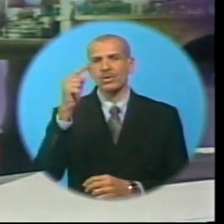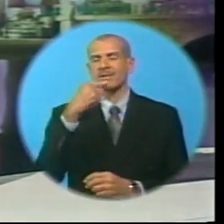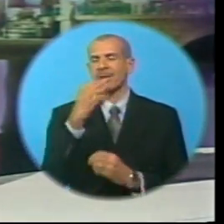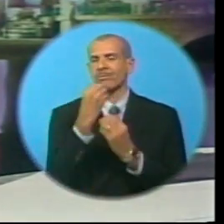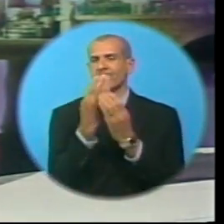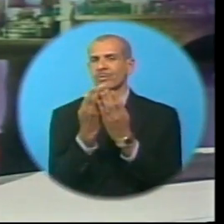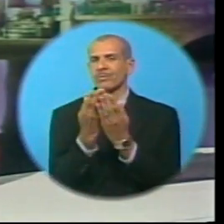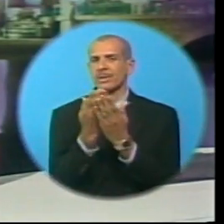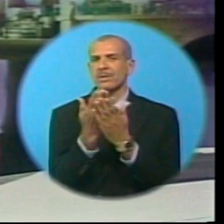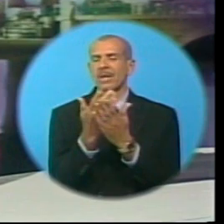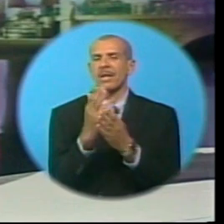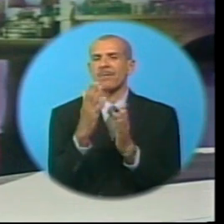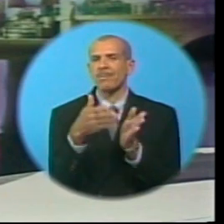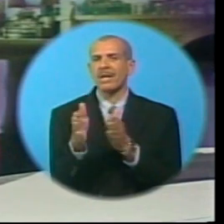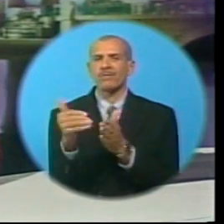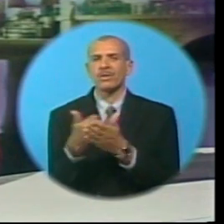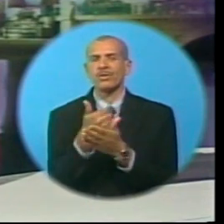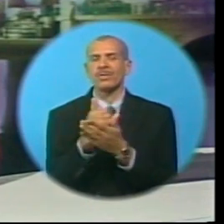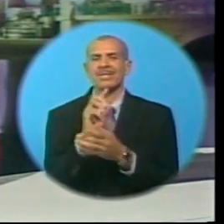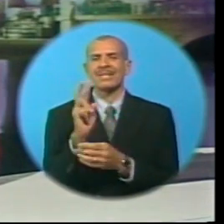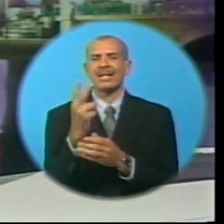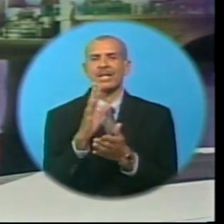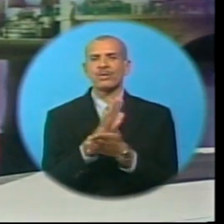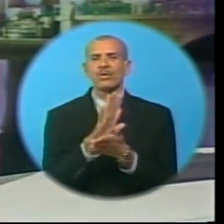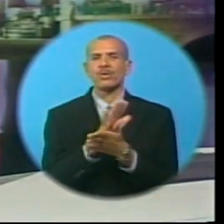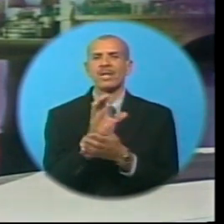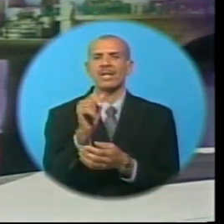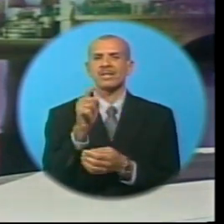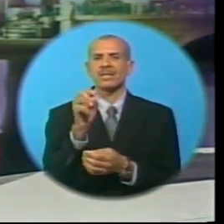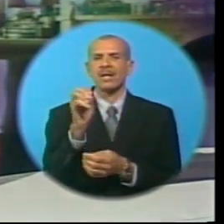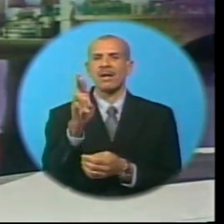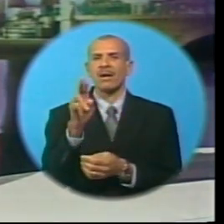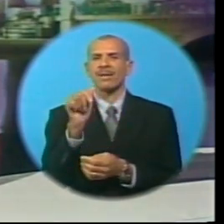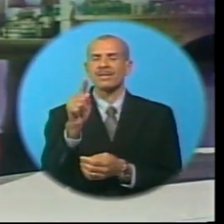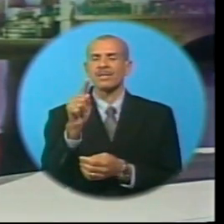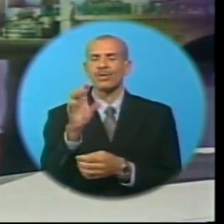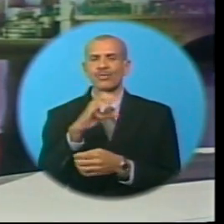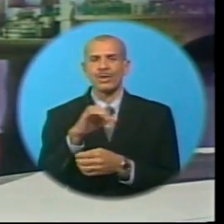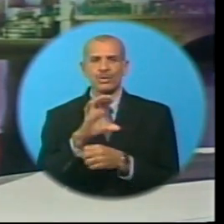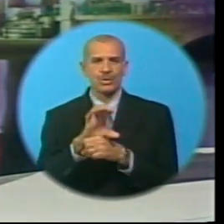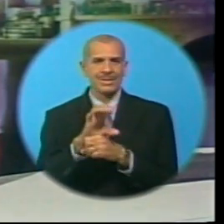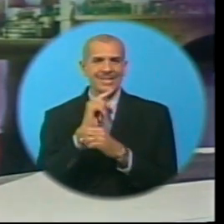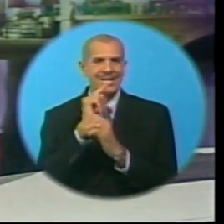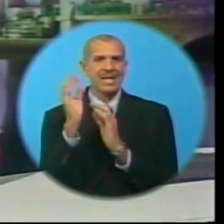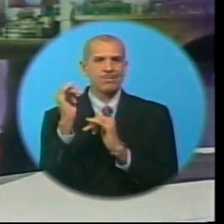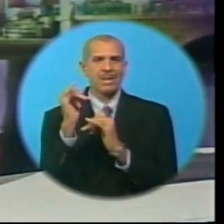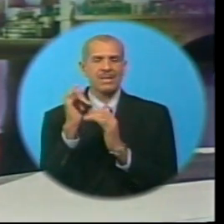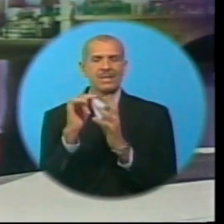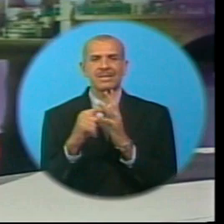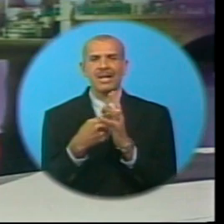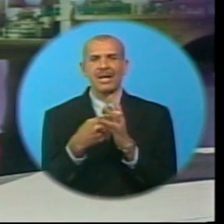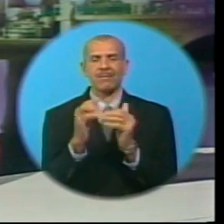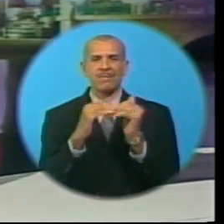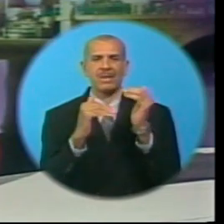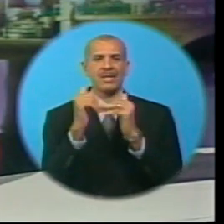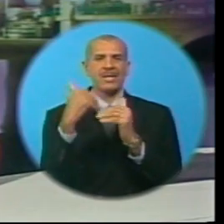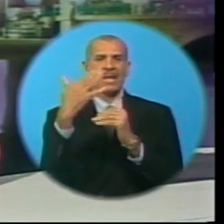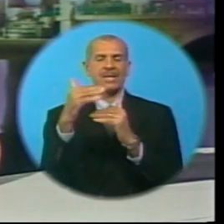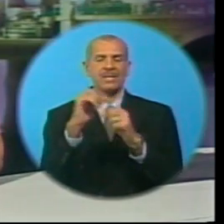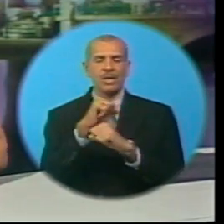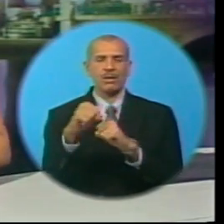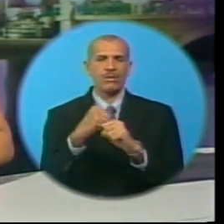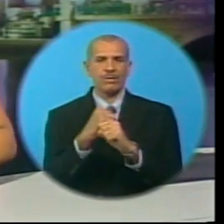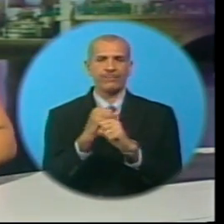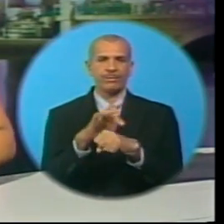on plans for a new secondary school over at Searles in Christchurch. He says it is expected to start early next year.